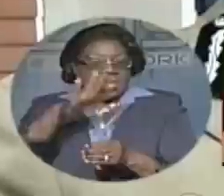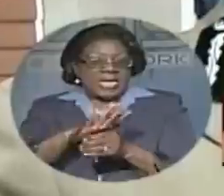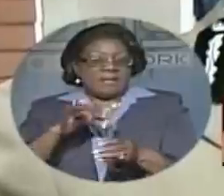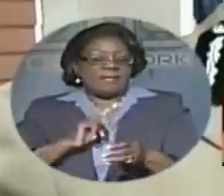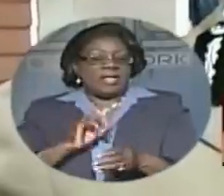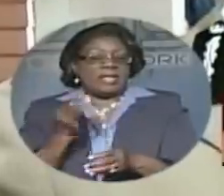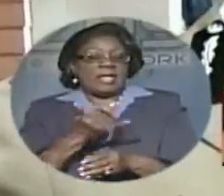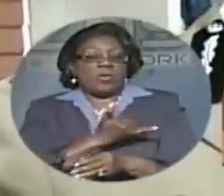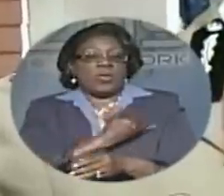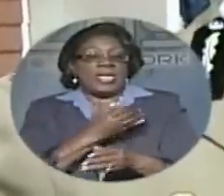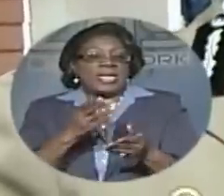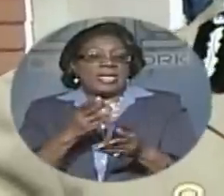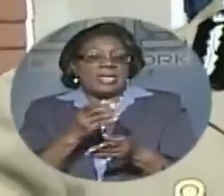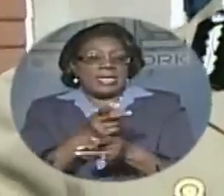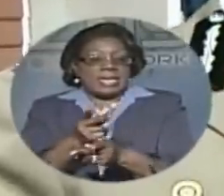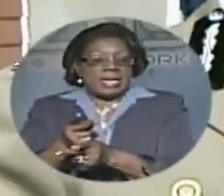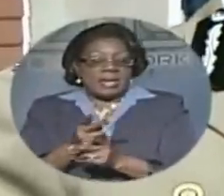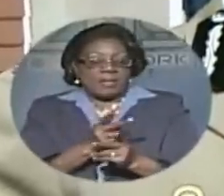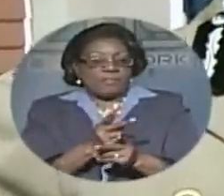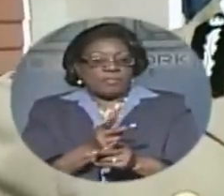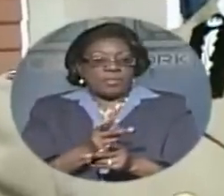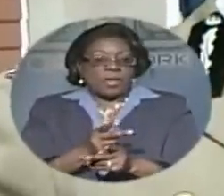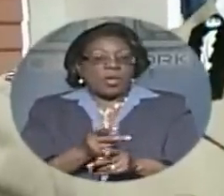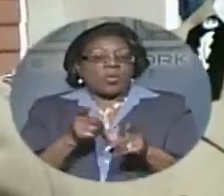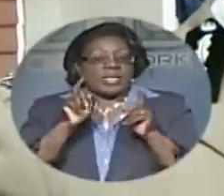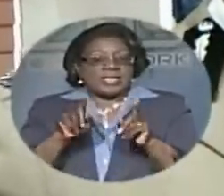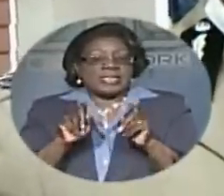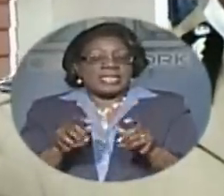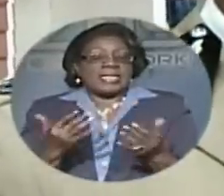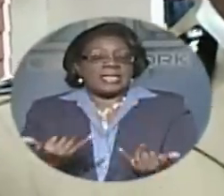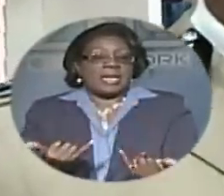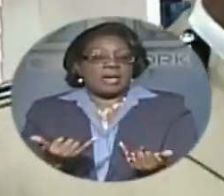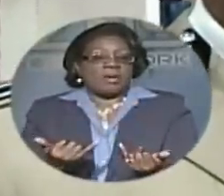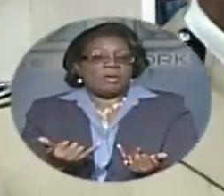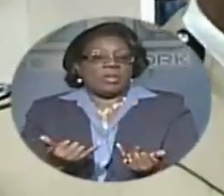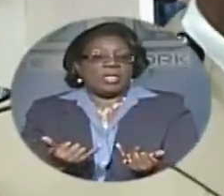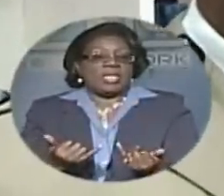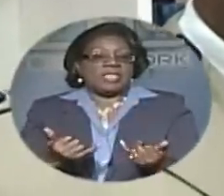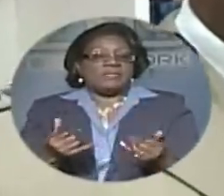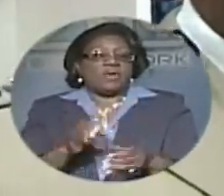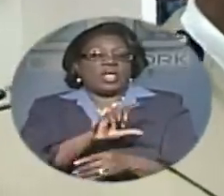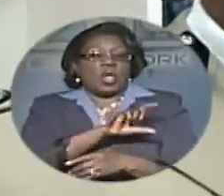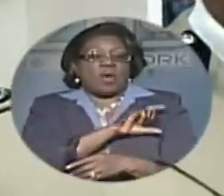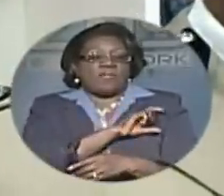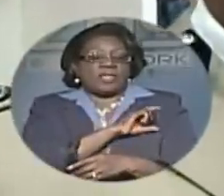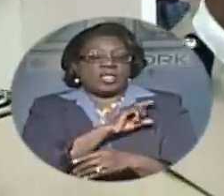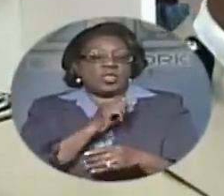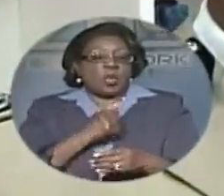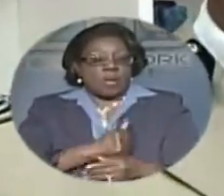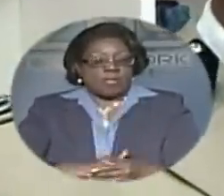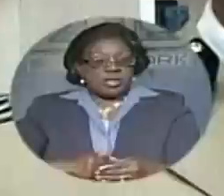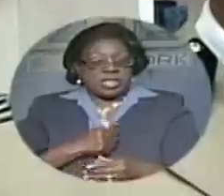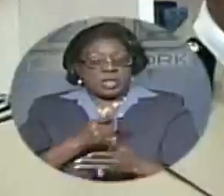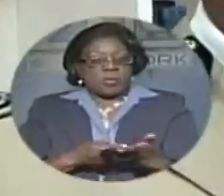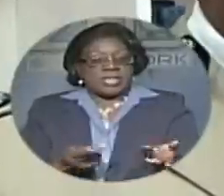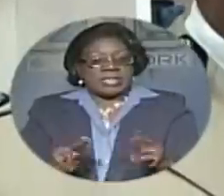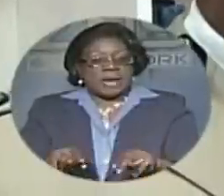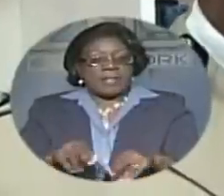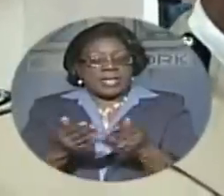care. We've done that today. What is required now, Clint, is for the officers to appreciate what has happened here.